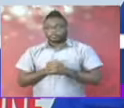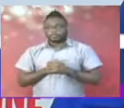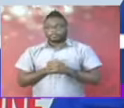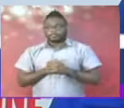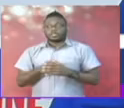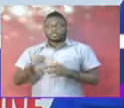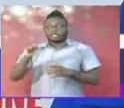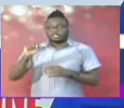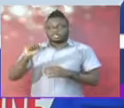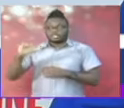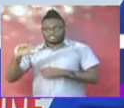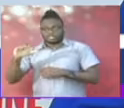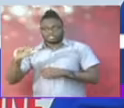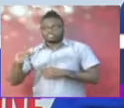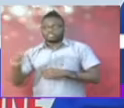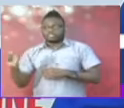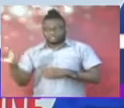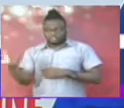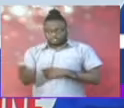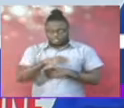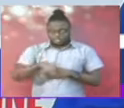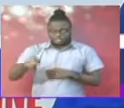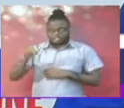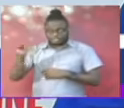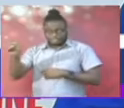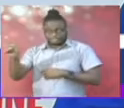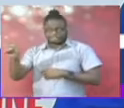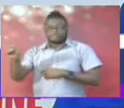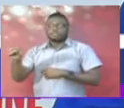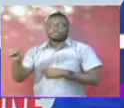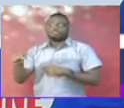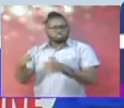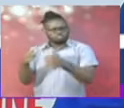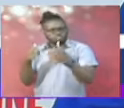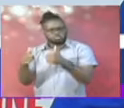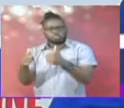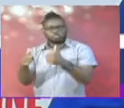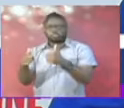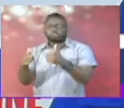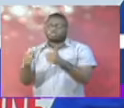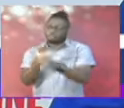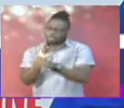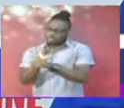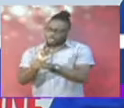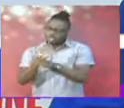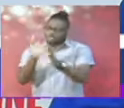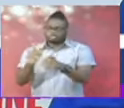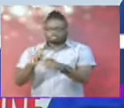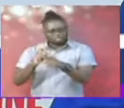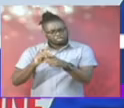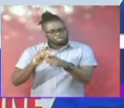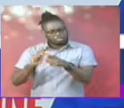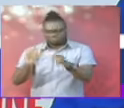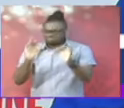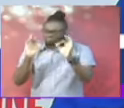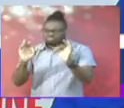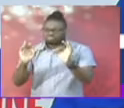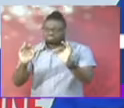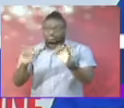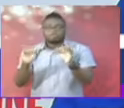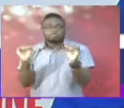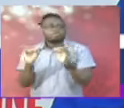fatigue and chills, which are absolutely normal after the vaccine. Fortunately, I had no side effects after my 2nd